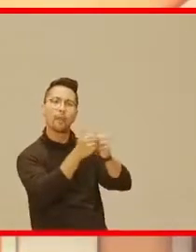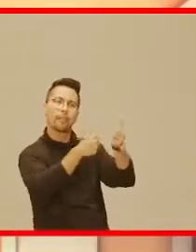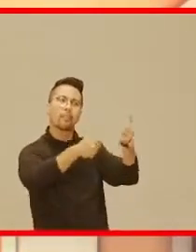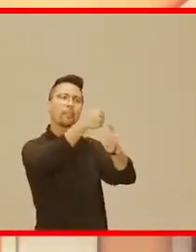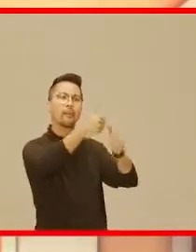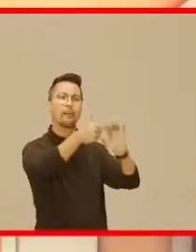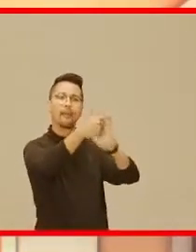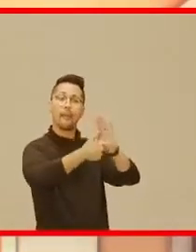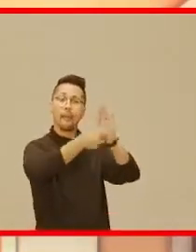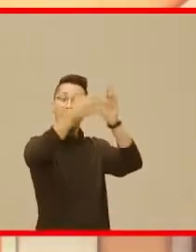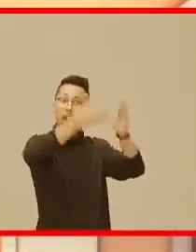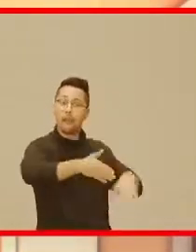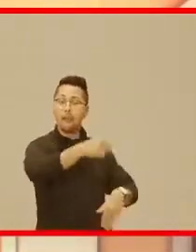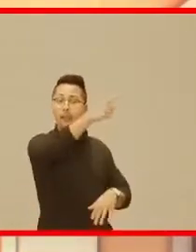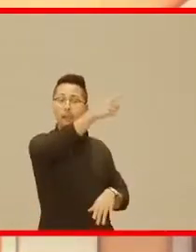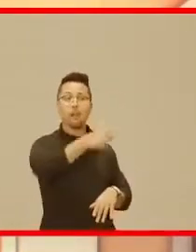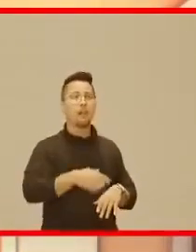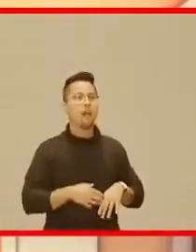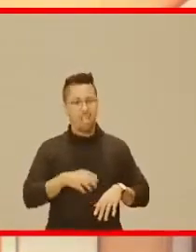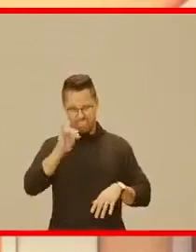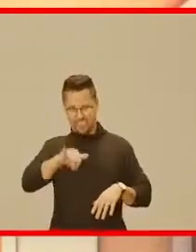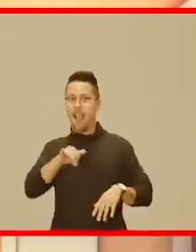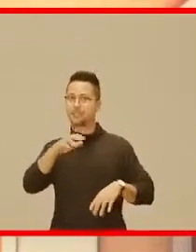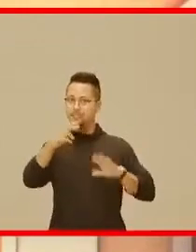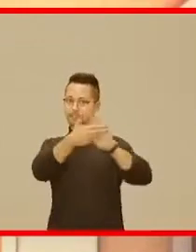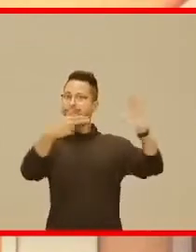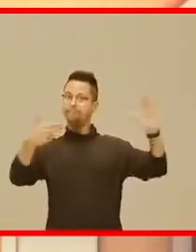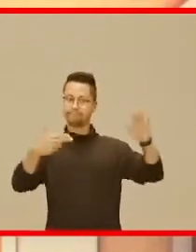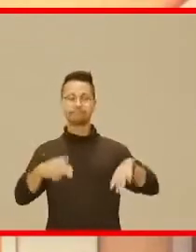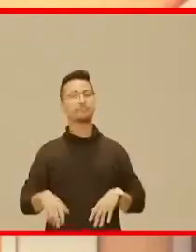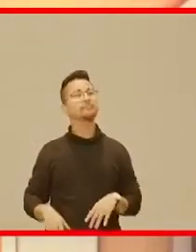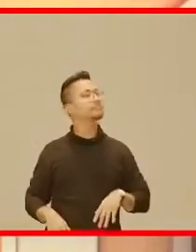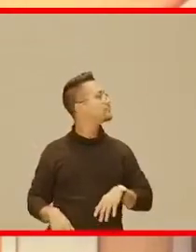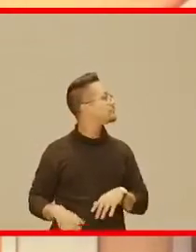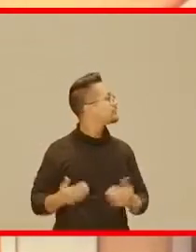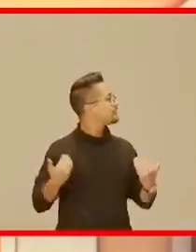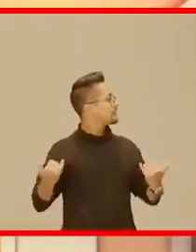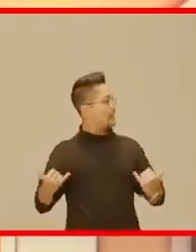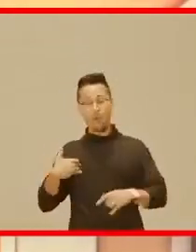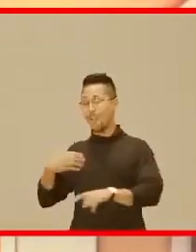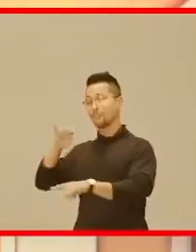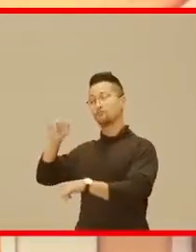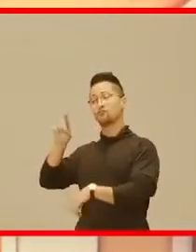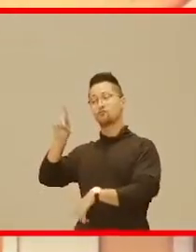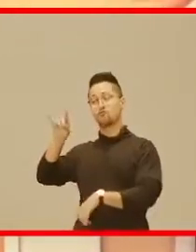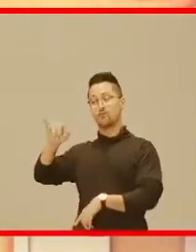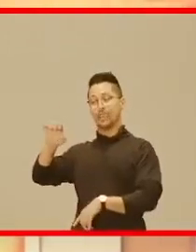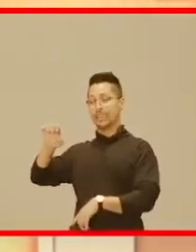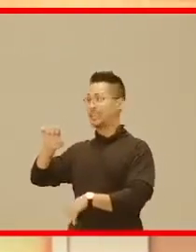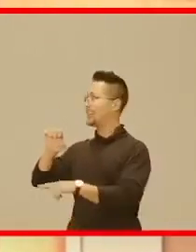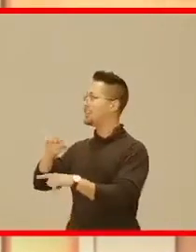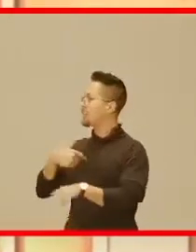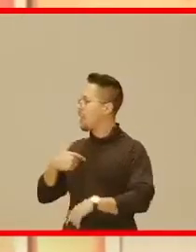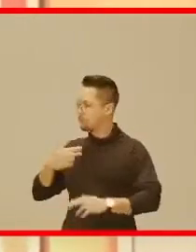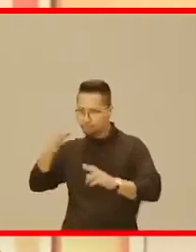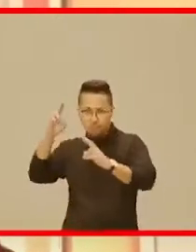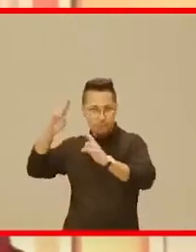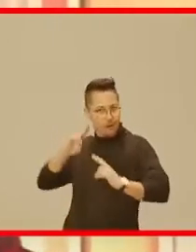be legislative advocacy. And now we have Joe McCann, who I have been honored to work with in